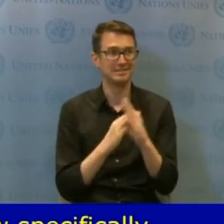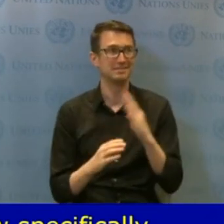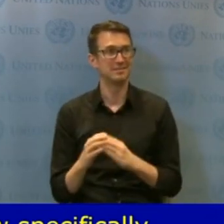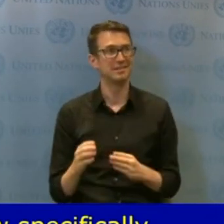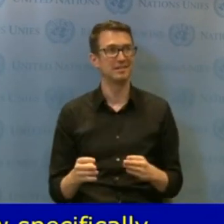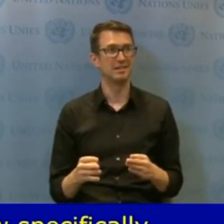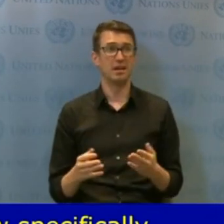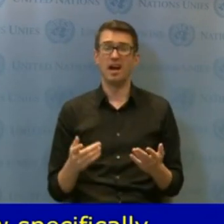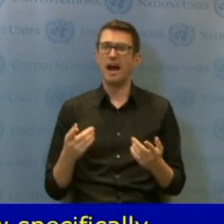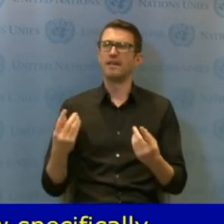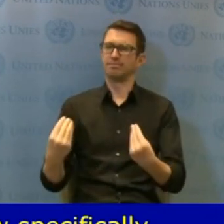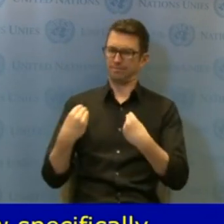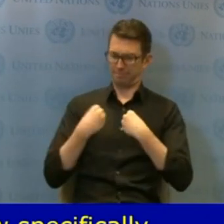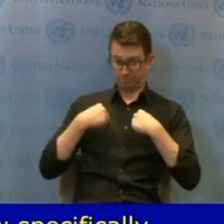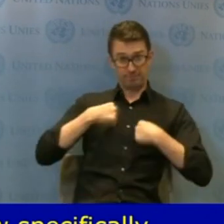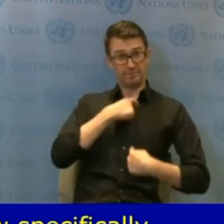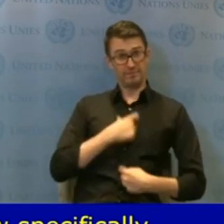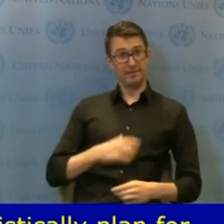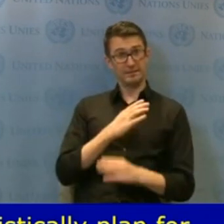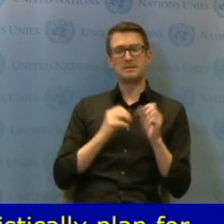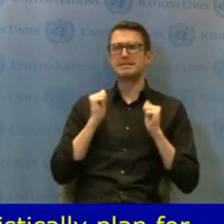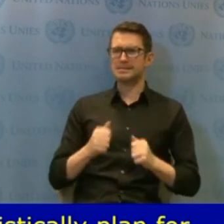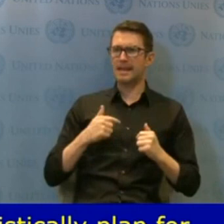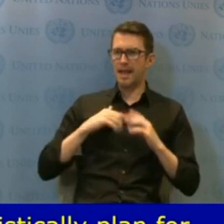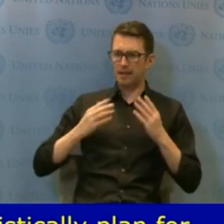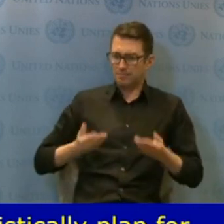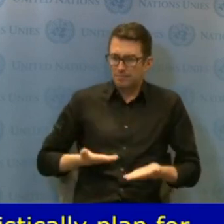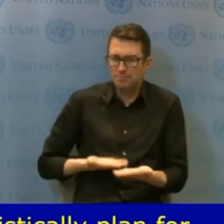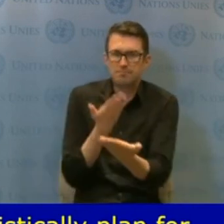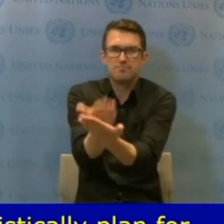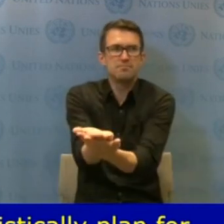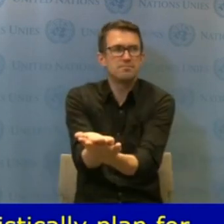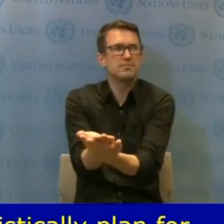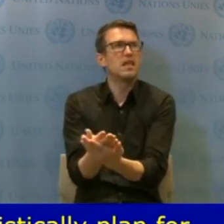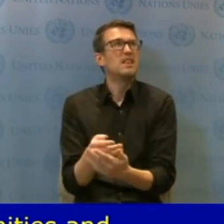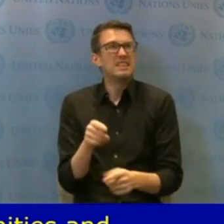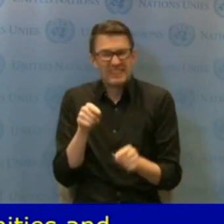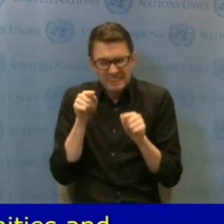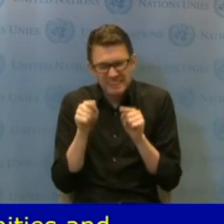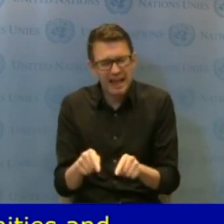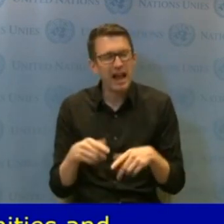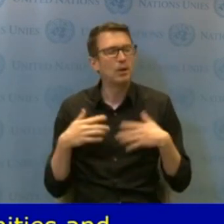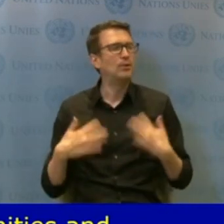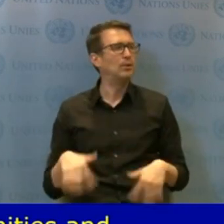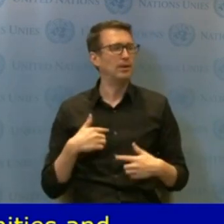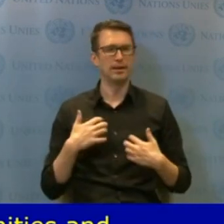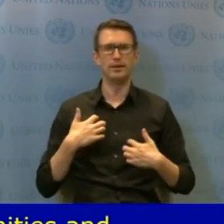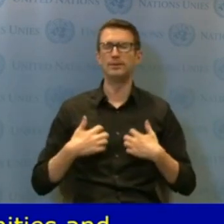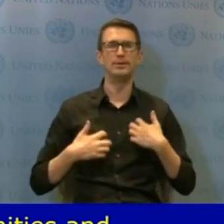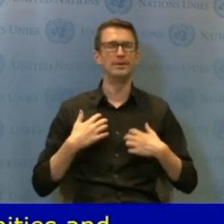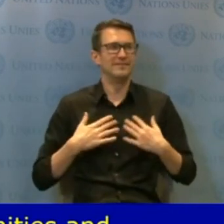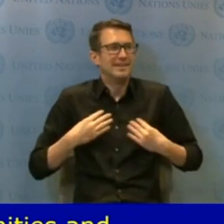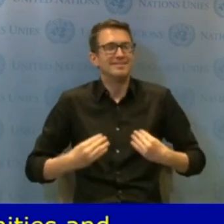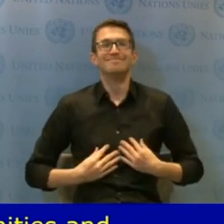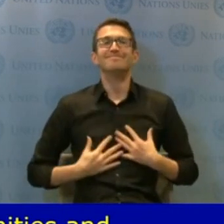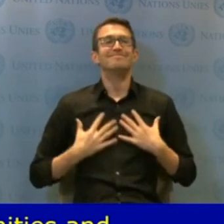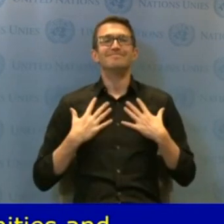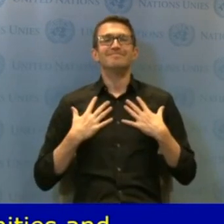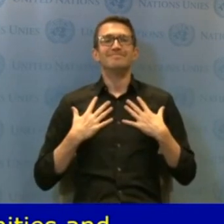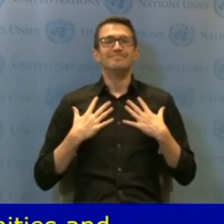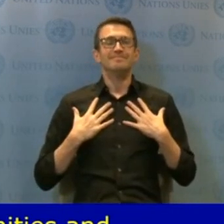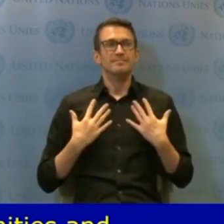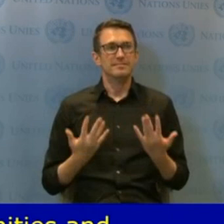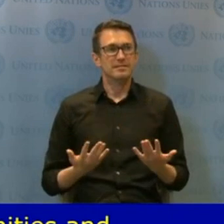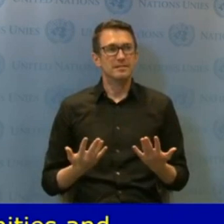disabilities. So let us come together and look at the ways that we can